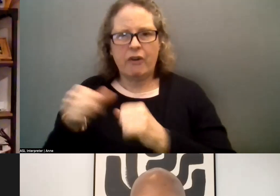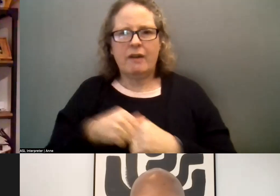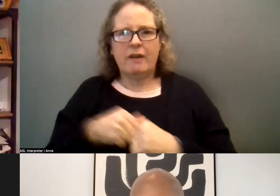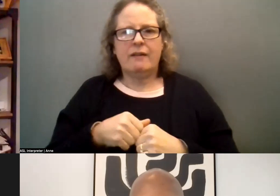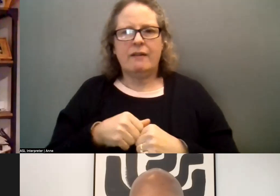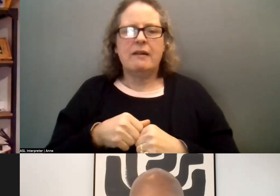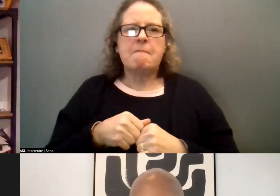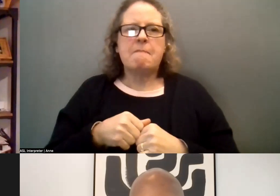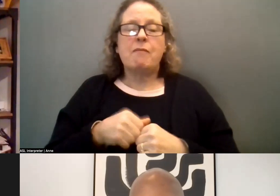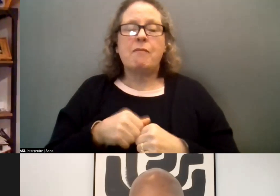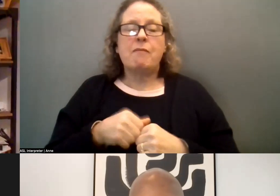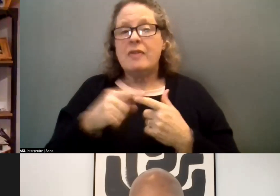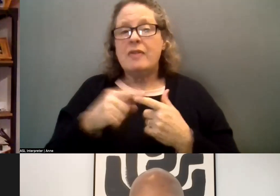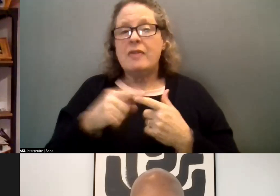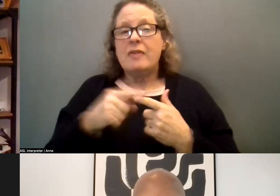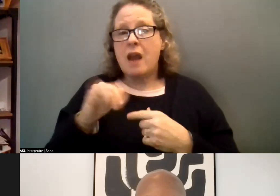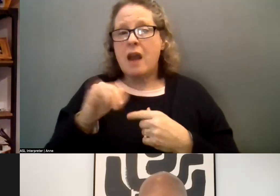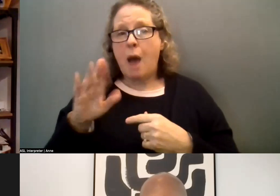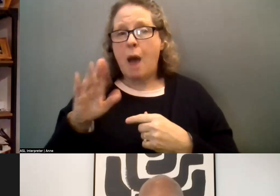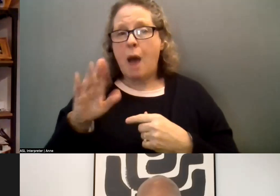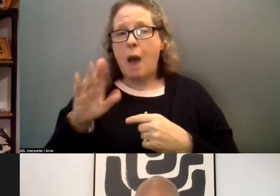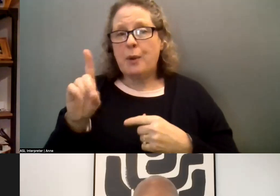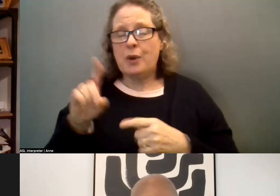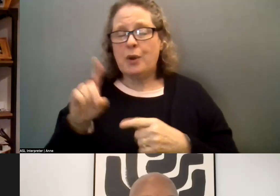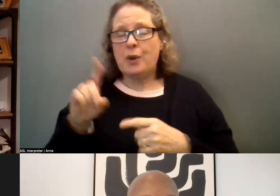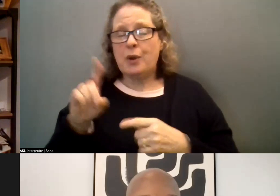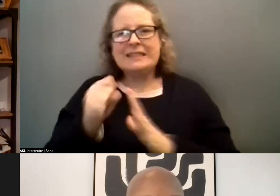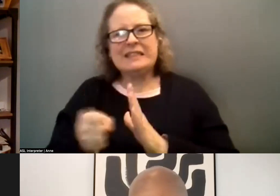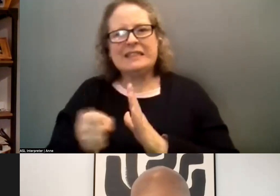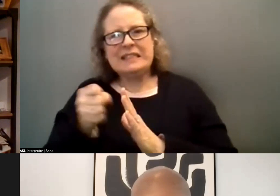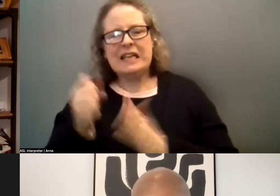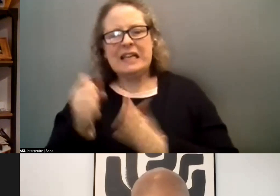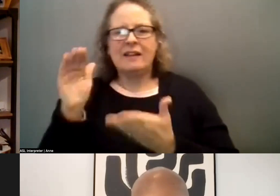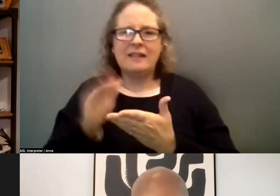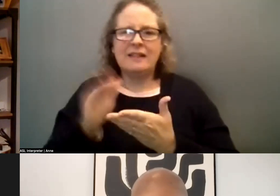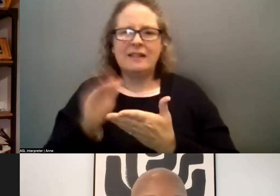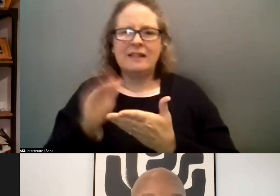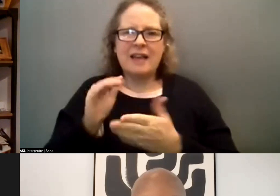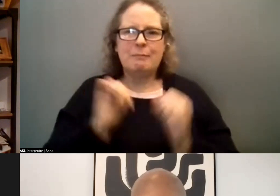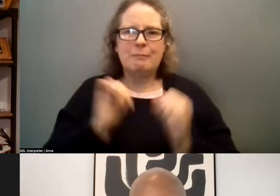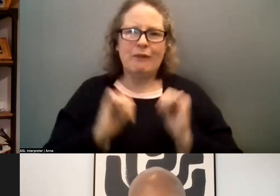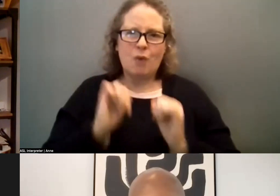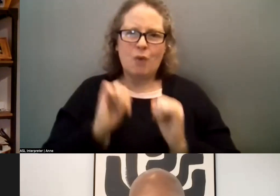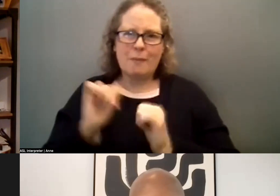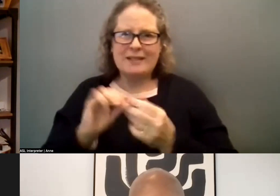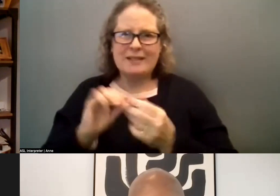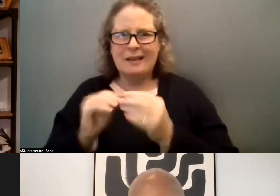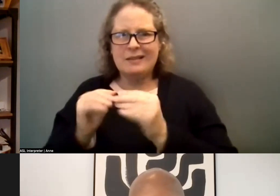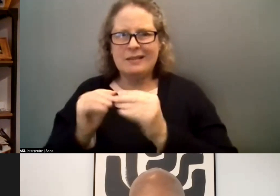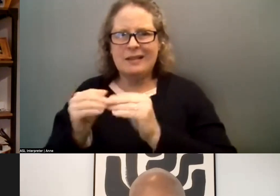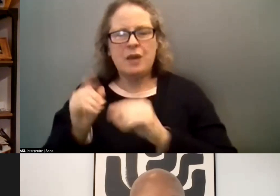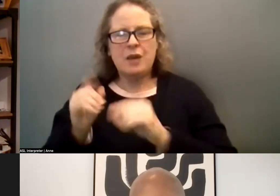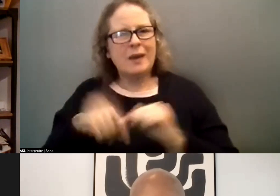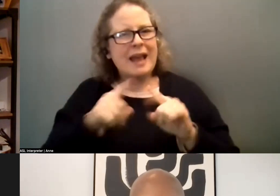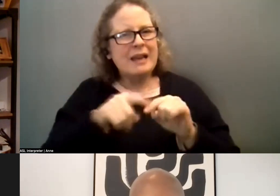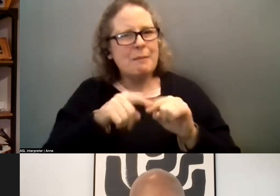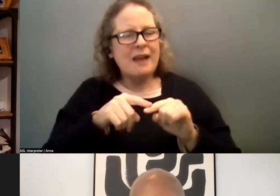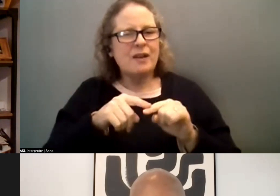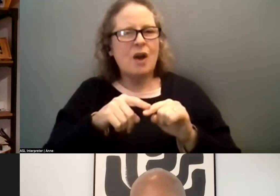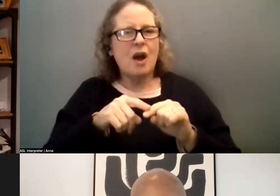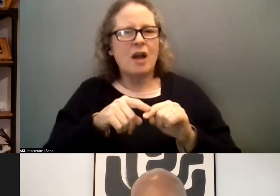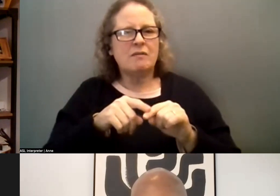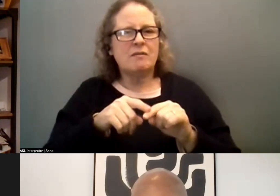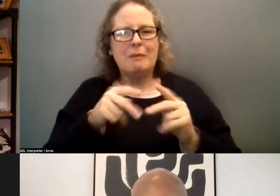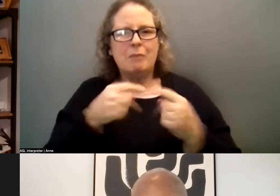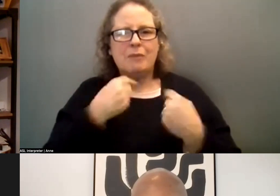dance where there's often fewer performances and you can't really rely on that word of mouth about that specific programs. Yeah,